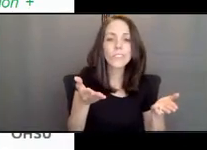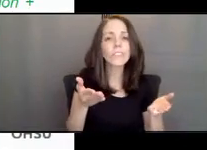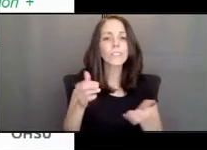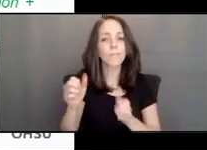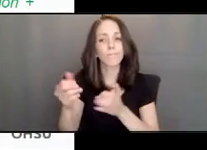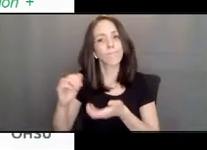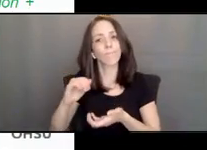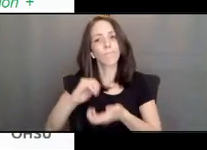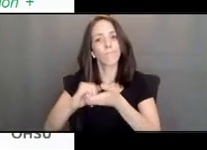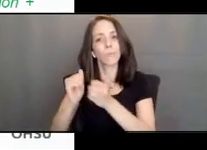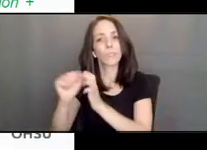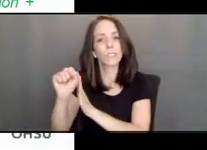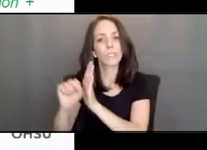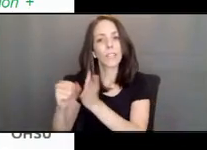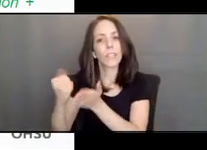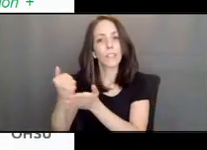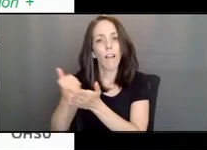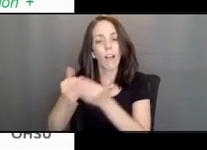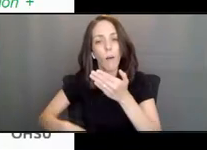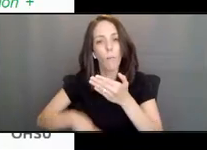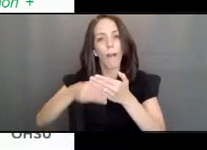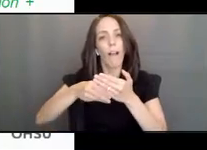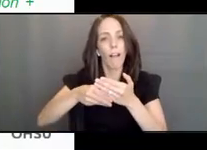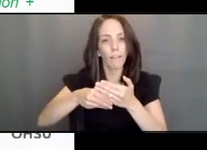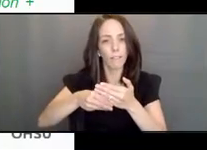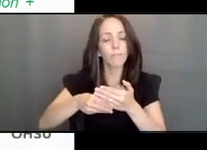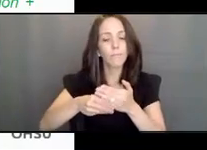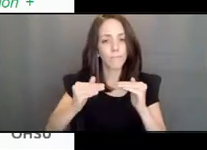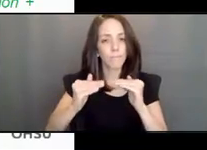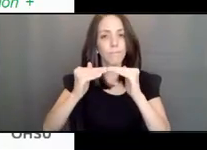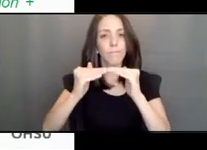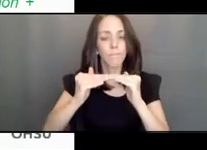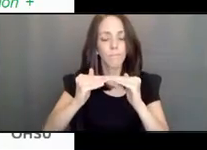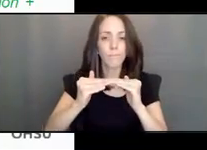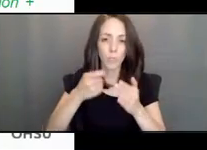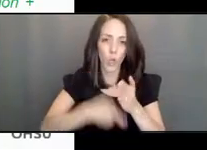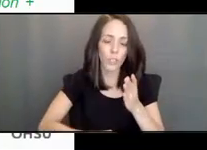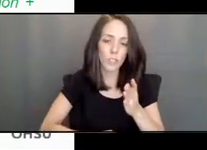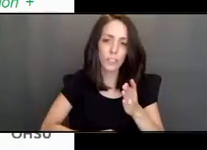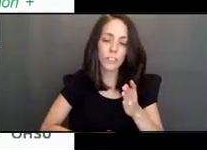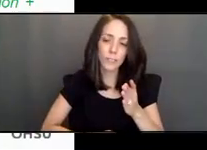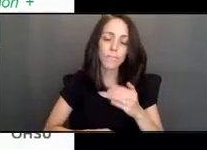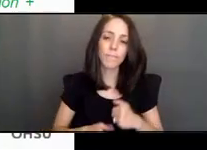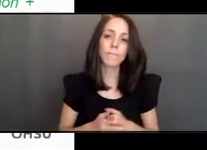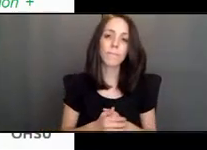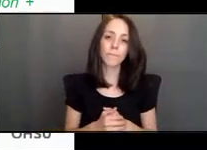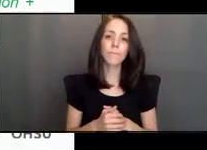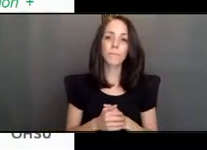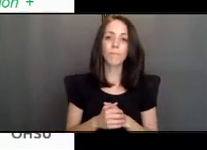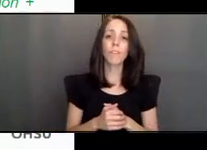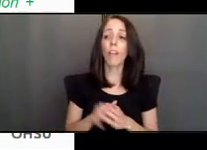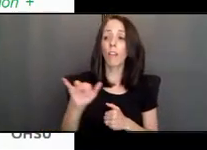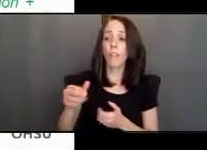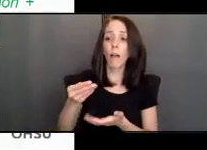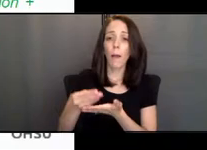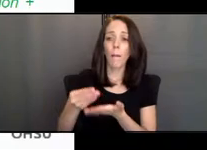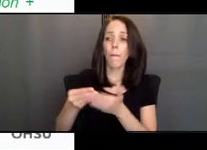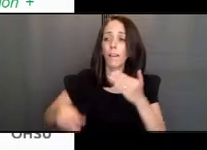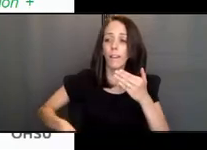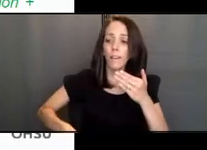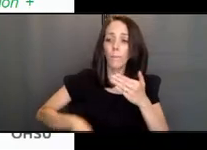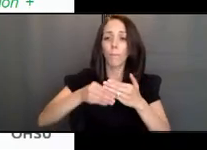gains from commercial coverage that would otherwise cover these larger losses to be reallocated to support research and